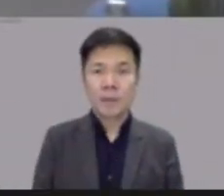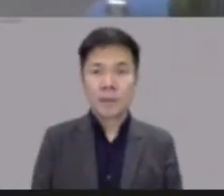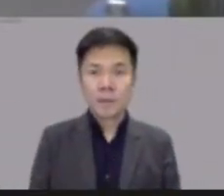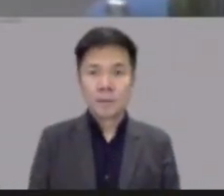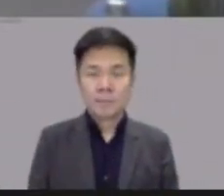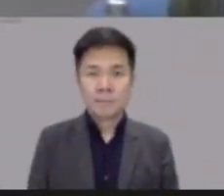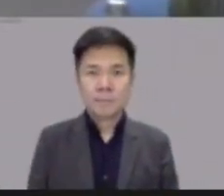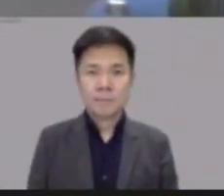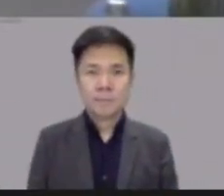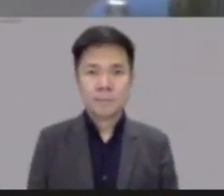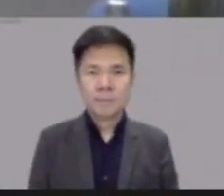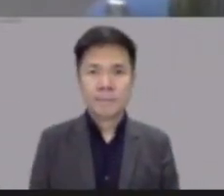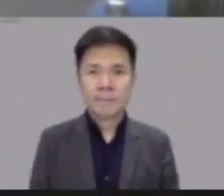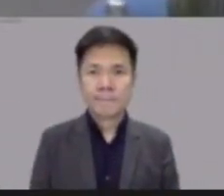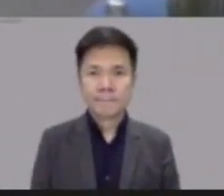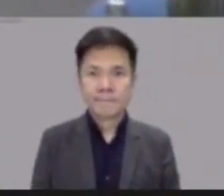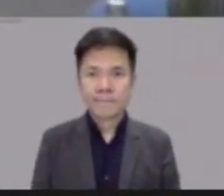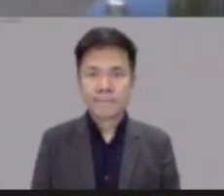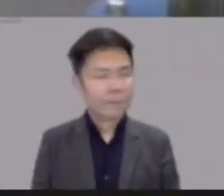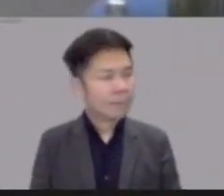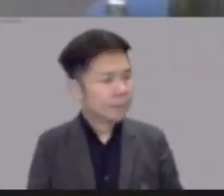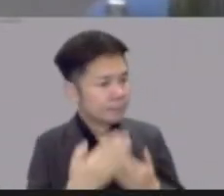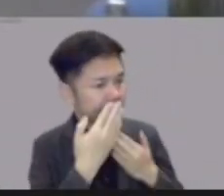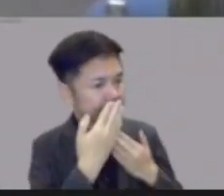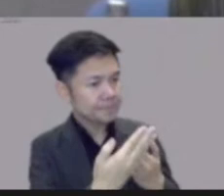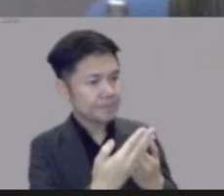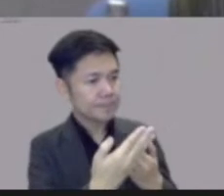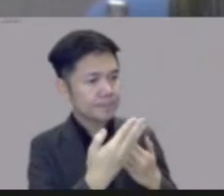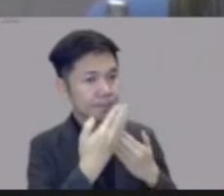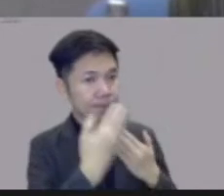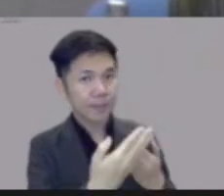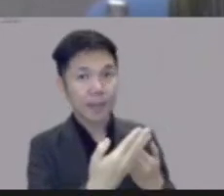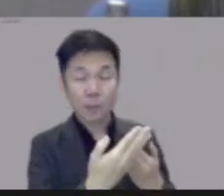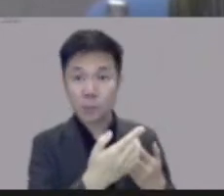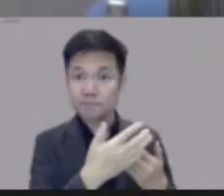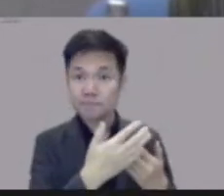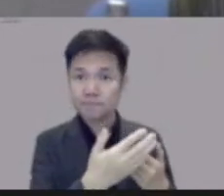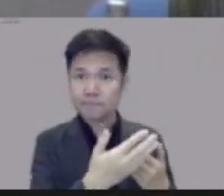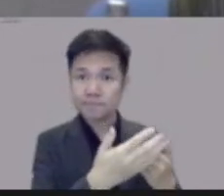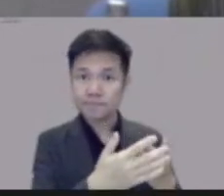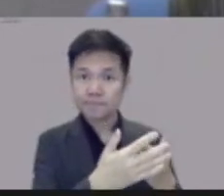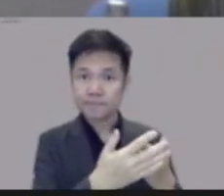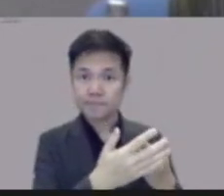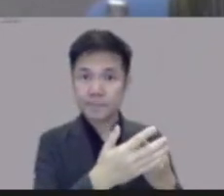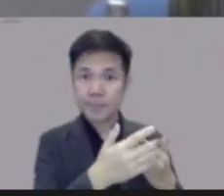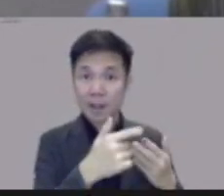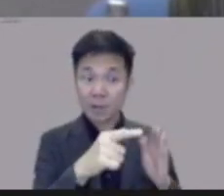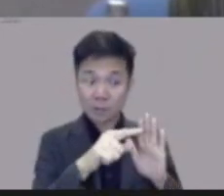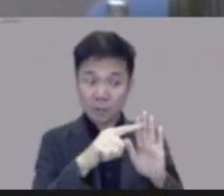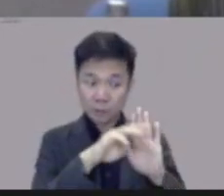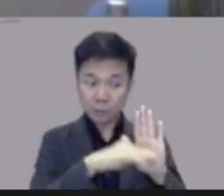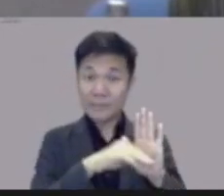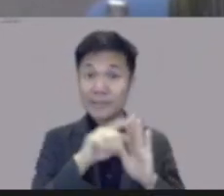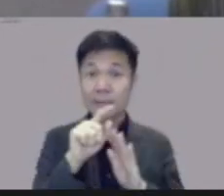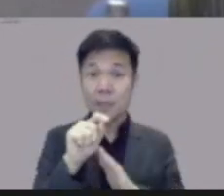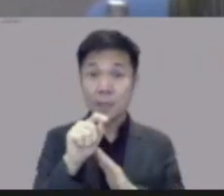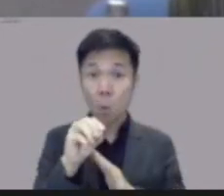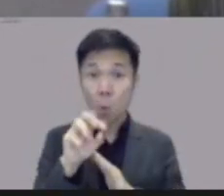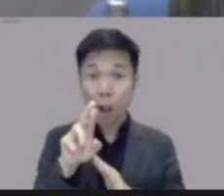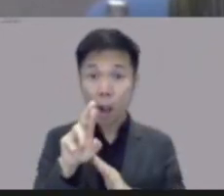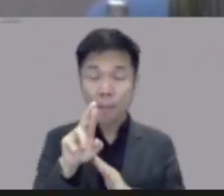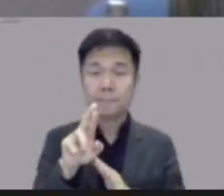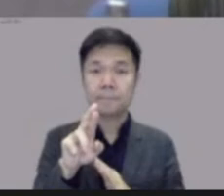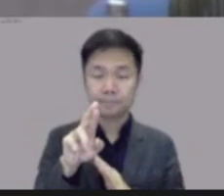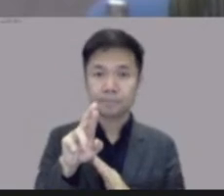thank you for the proposal your serious consideration about these terms of reference and then also the